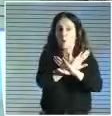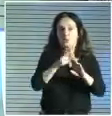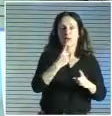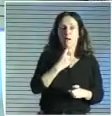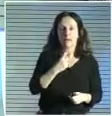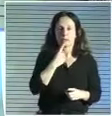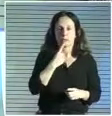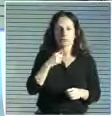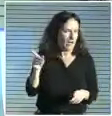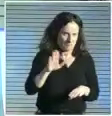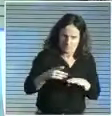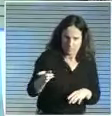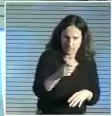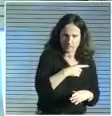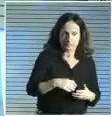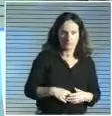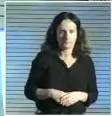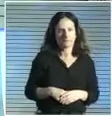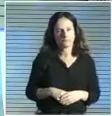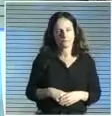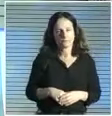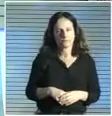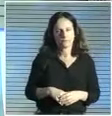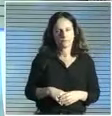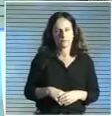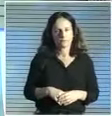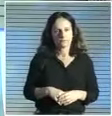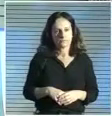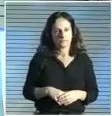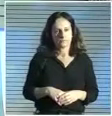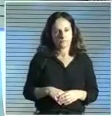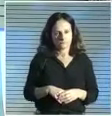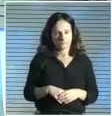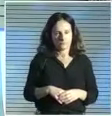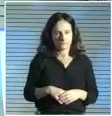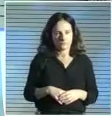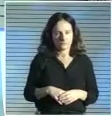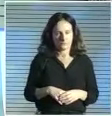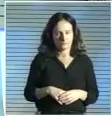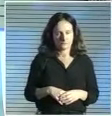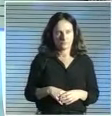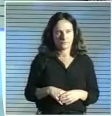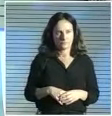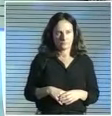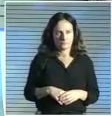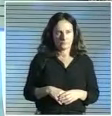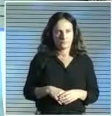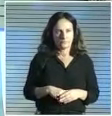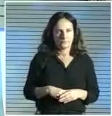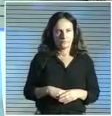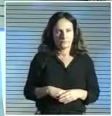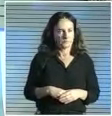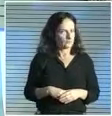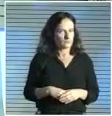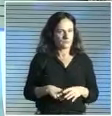know, what call of action would you like to see happen from the business community to destinations to